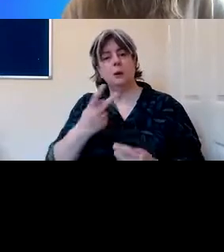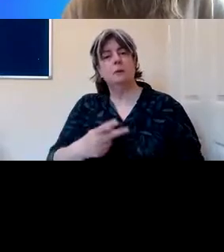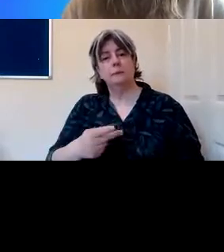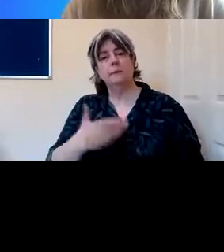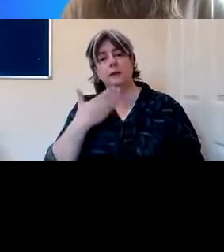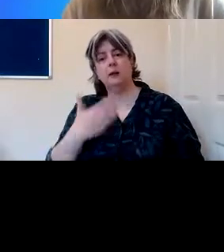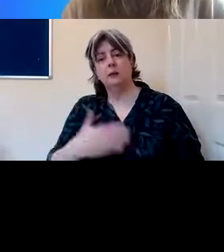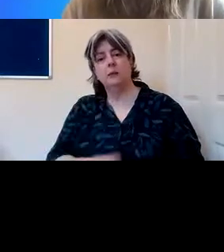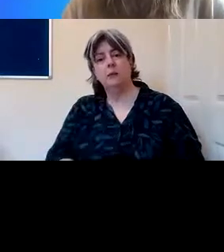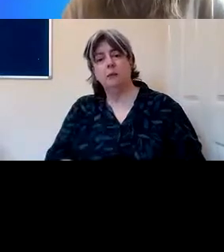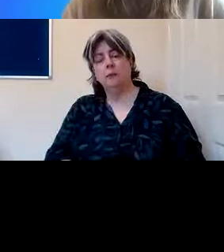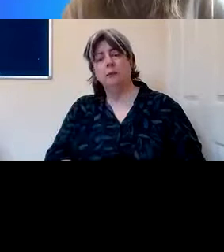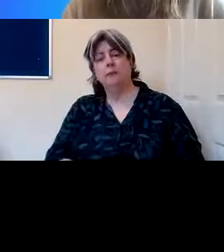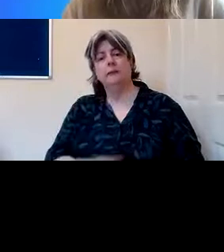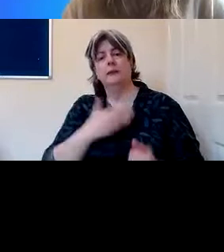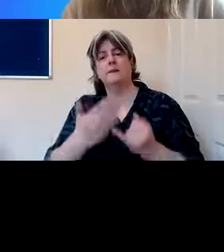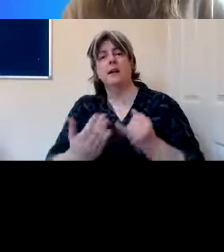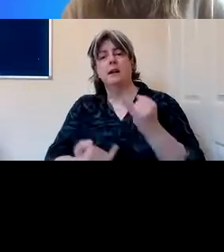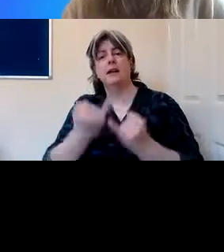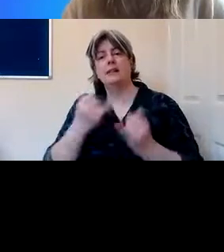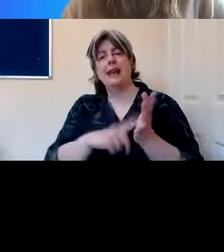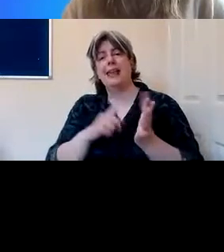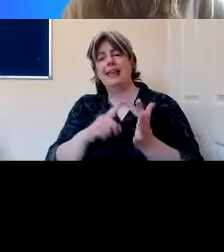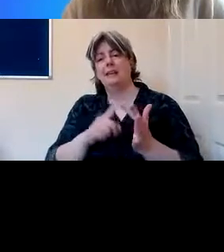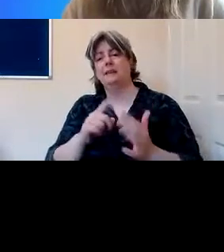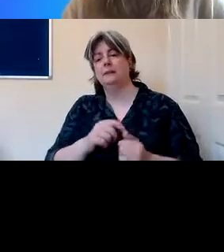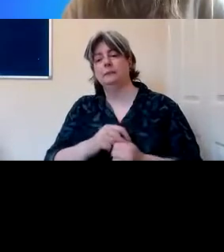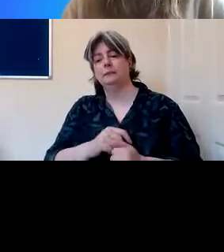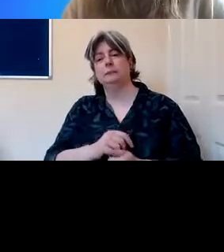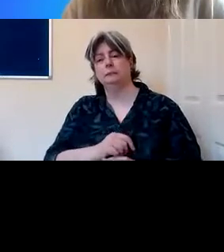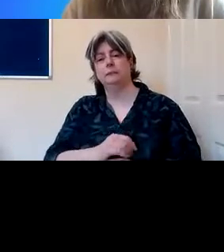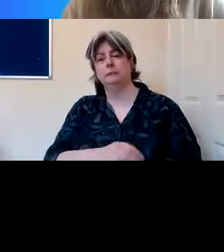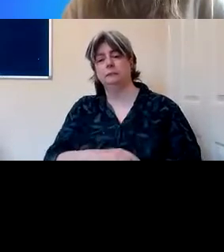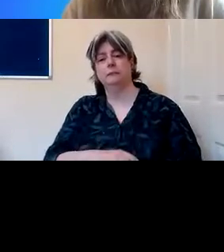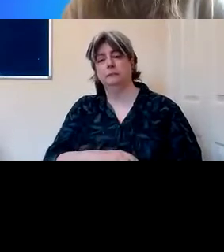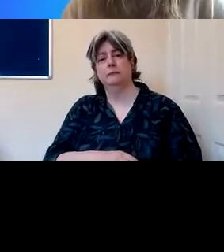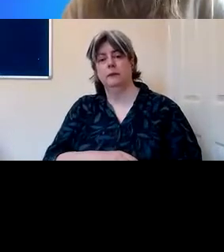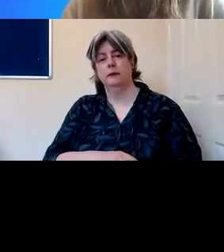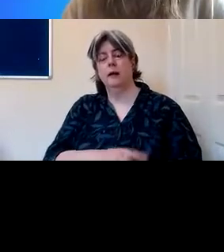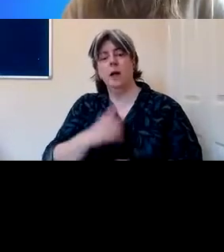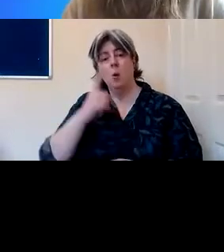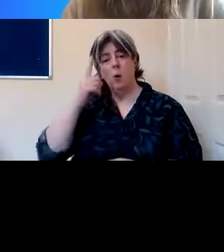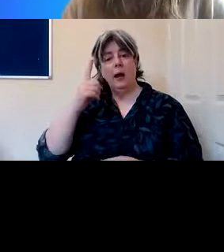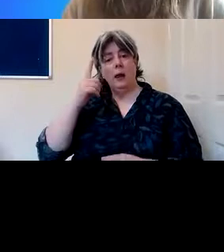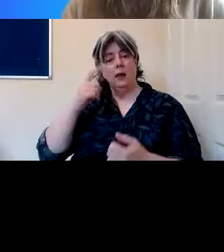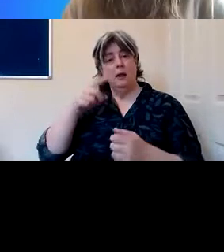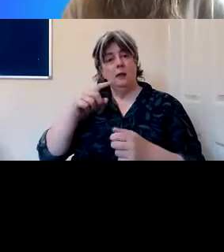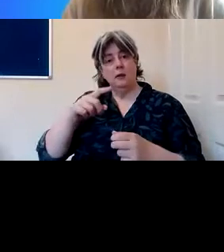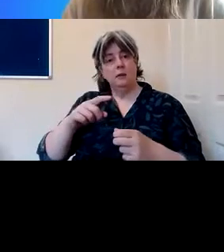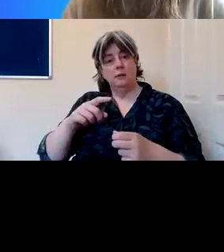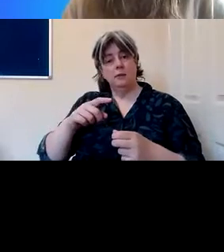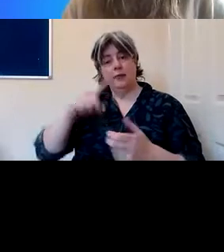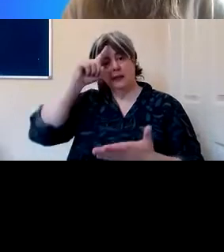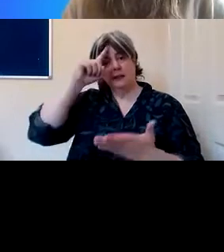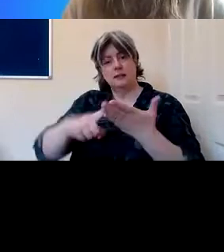Thank you, Stefan. And finally to you, please, Lee. I think these are judgments the incoming education minister are going to have to make once